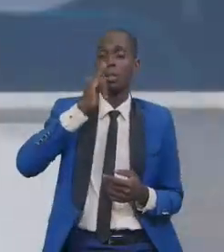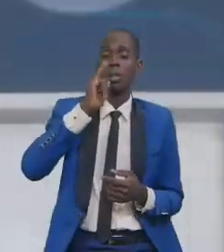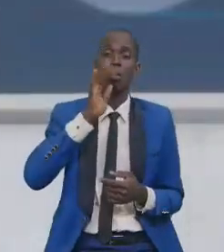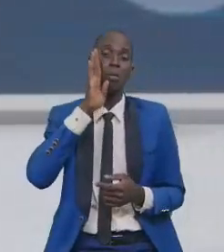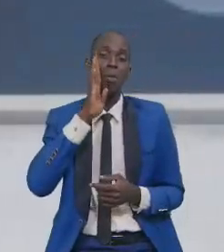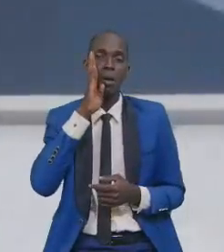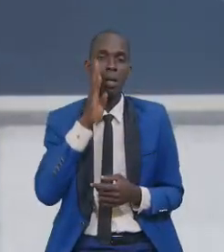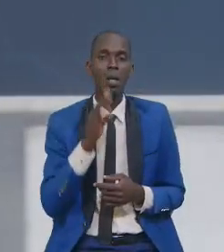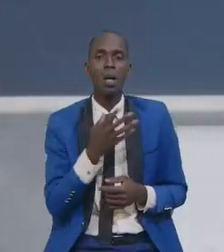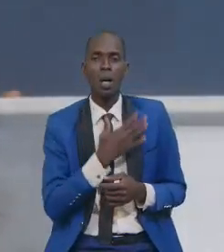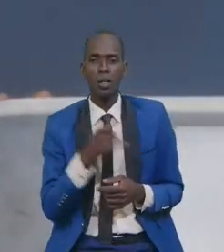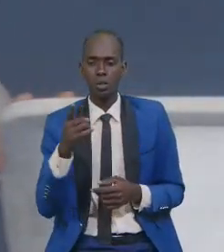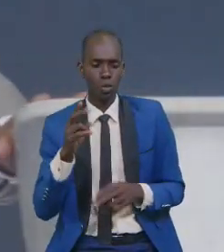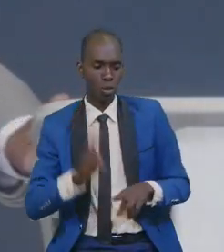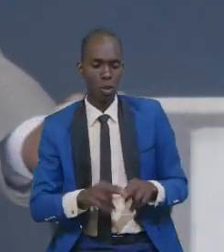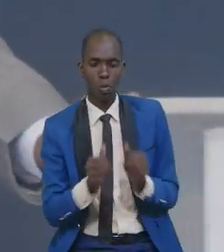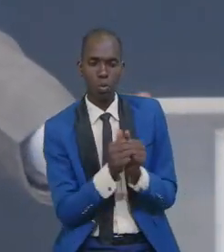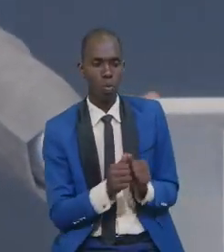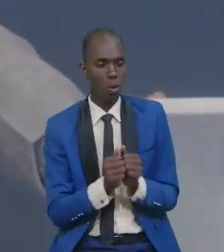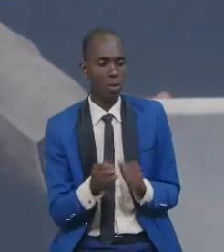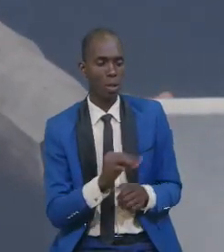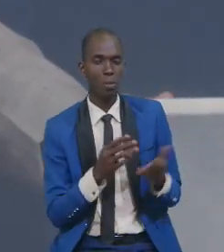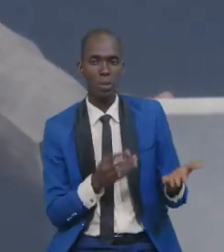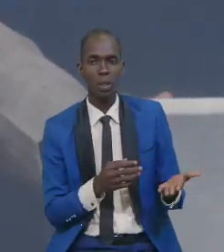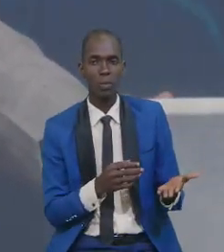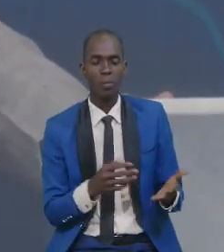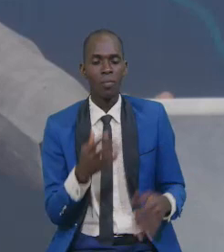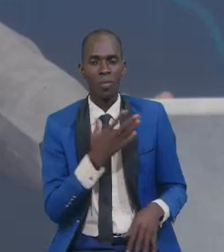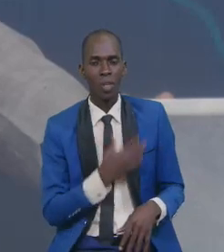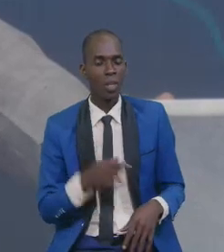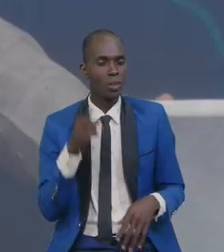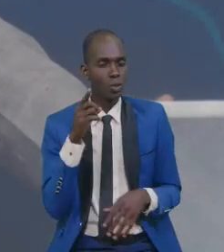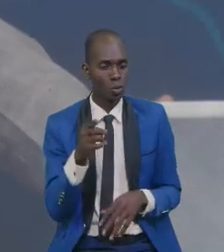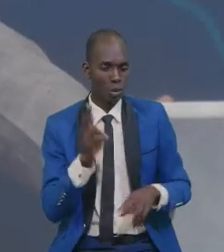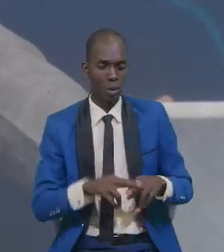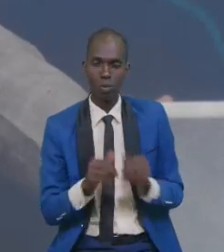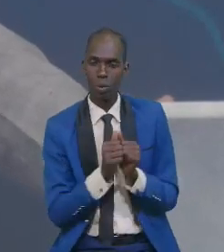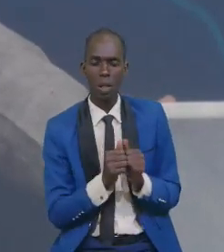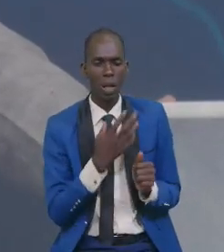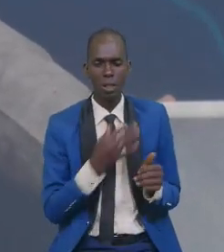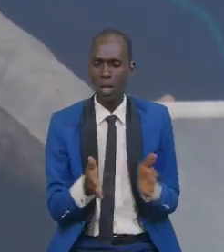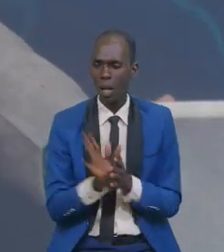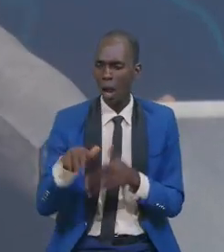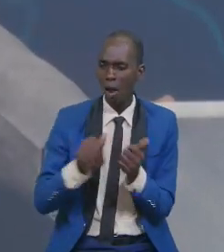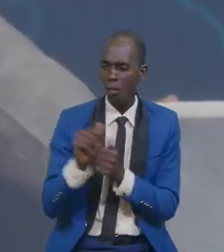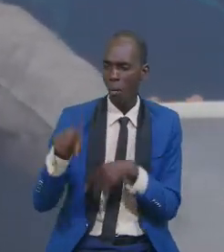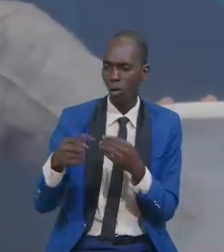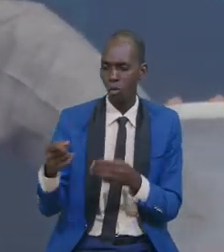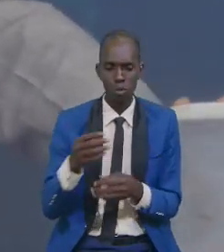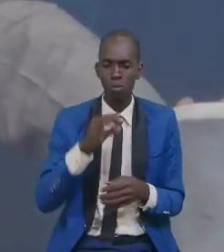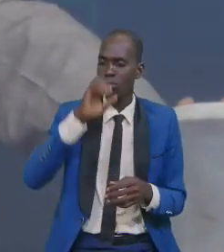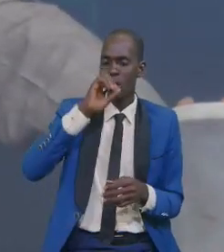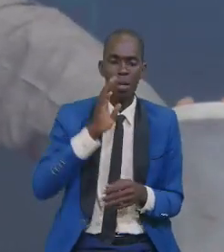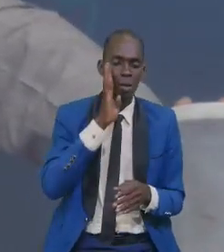say, how about you? You feel ashamed to say, I don't drink. And then you get